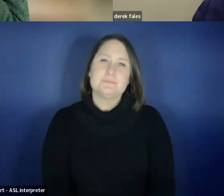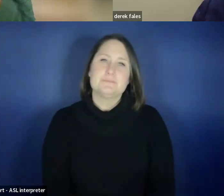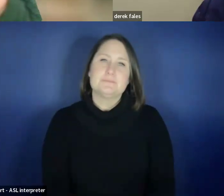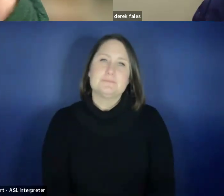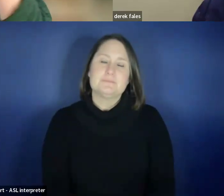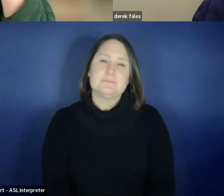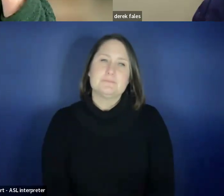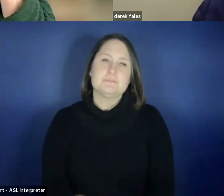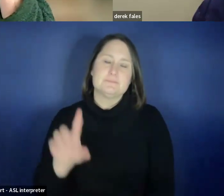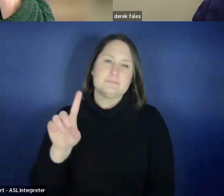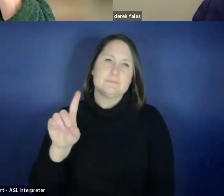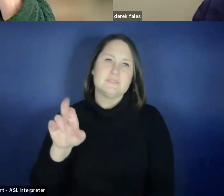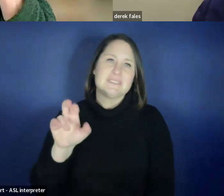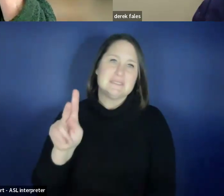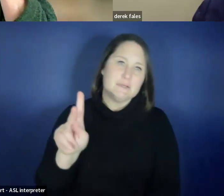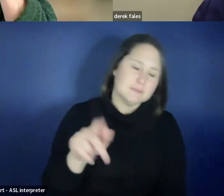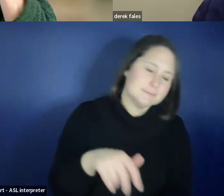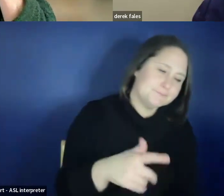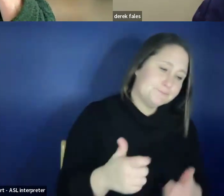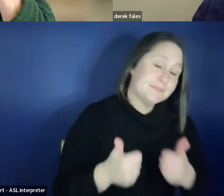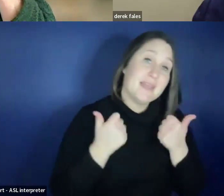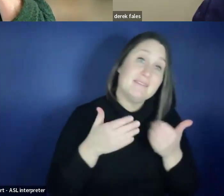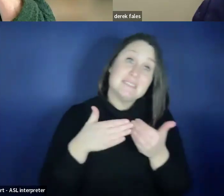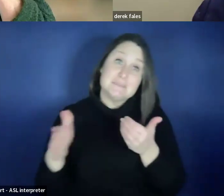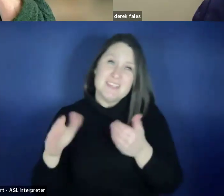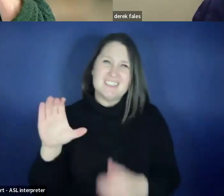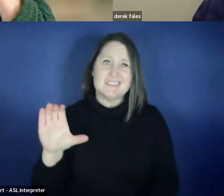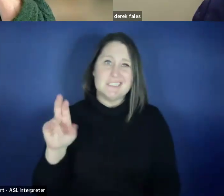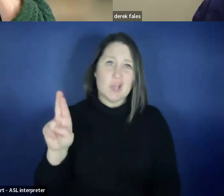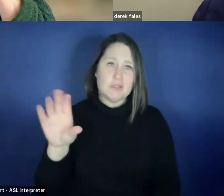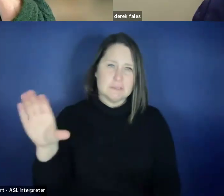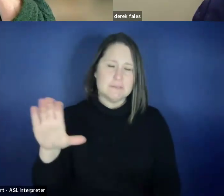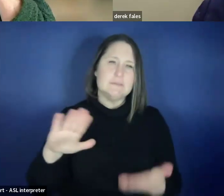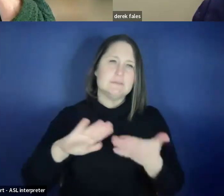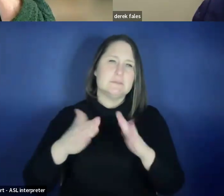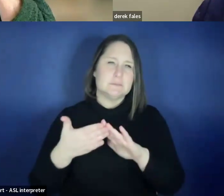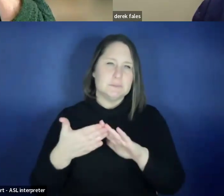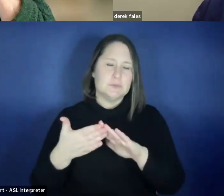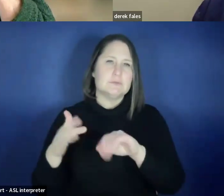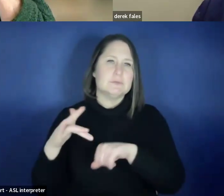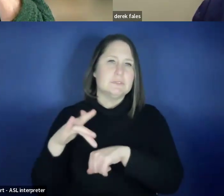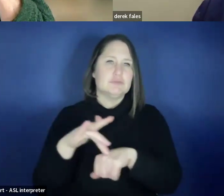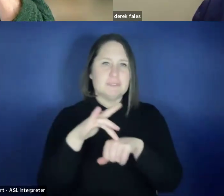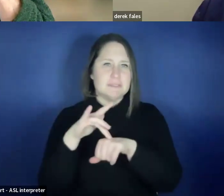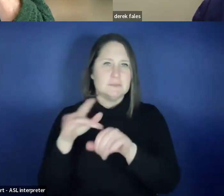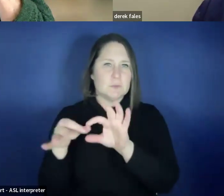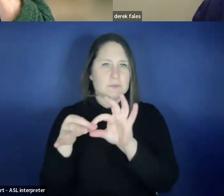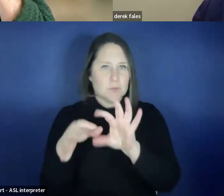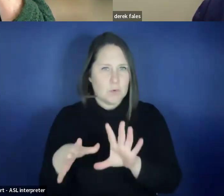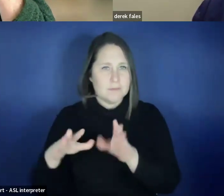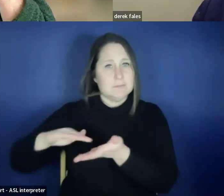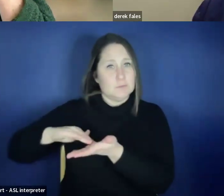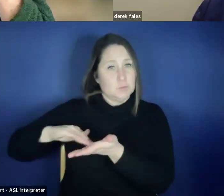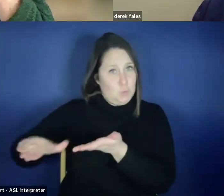Under the lifespan, the CRC, the Community Resource Coordinator service, which is a waiver service,